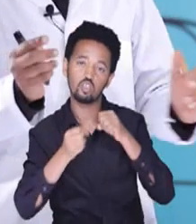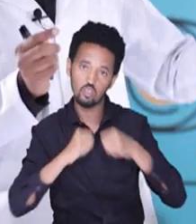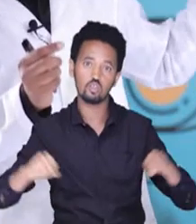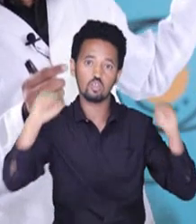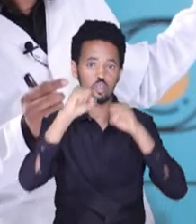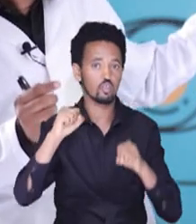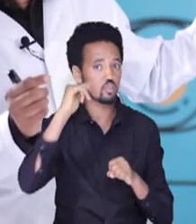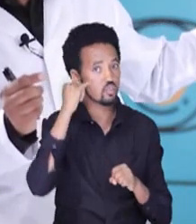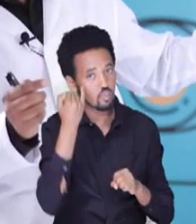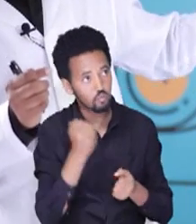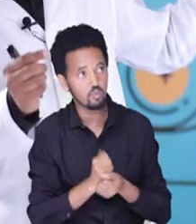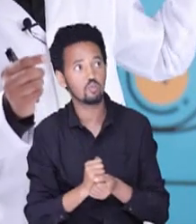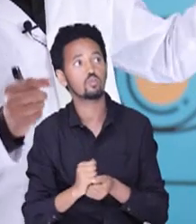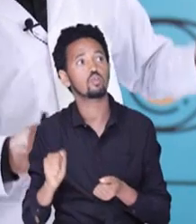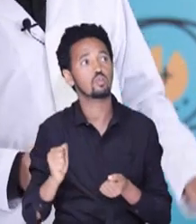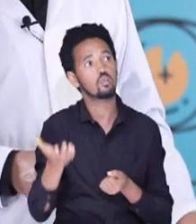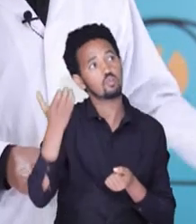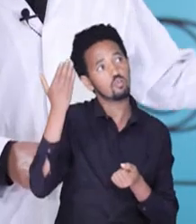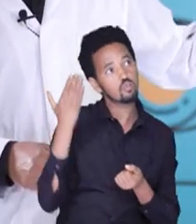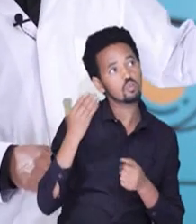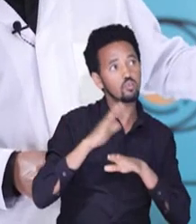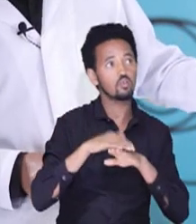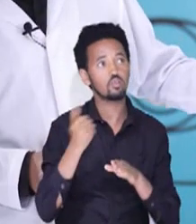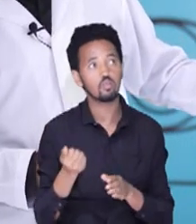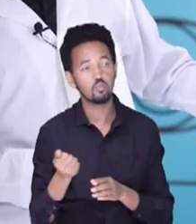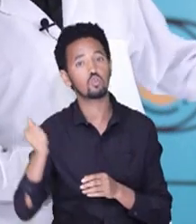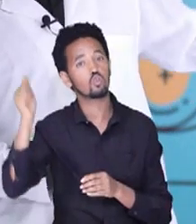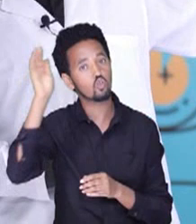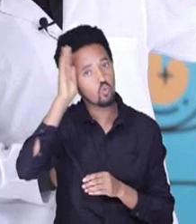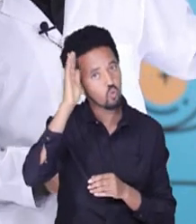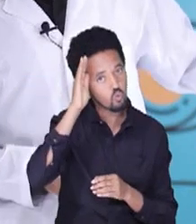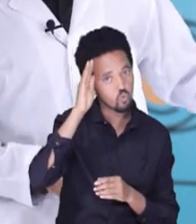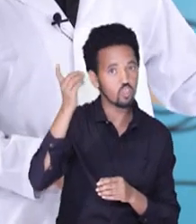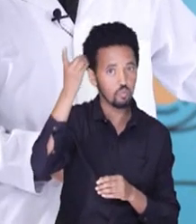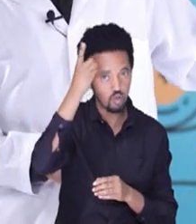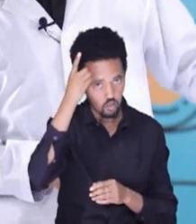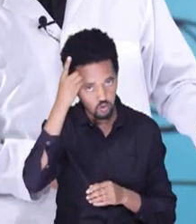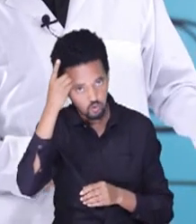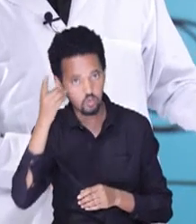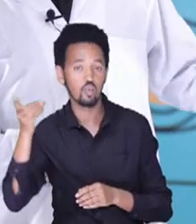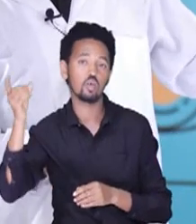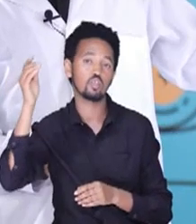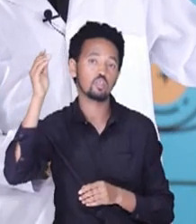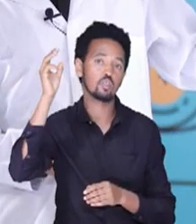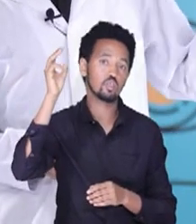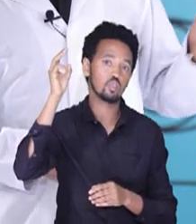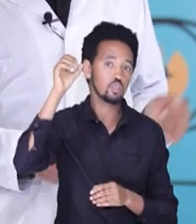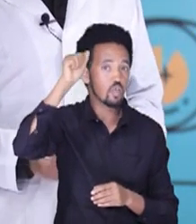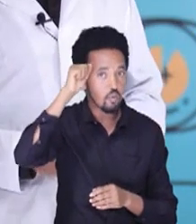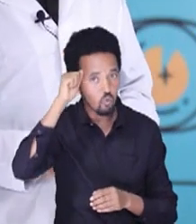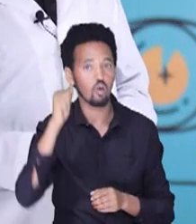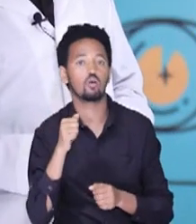Japan, the feudal class consists shogun, daimyo, and samurai. Those are